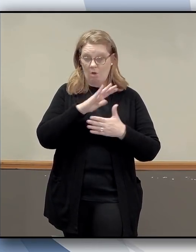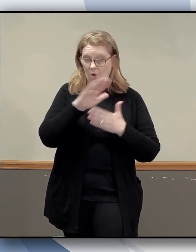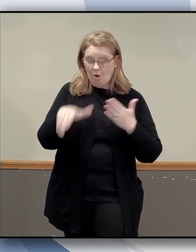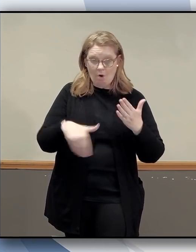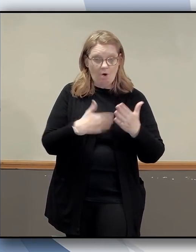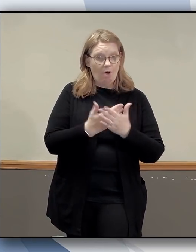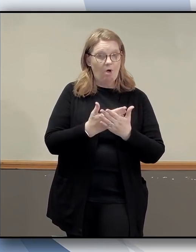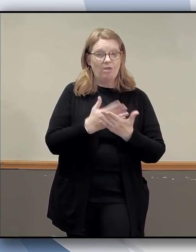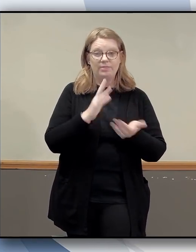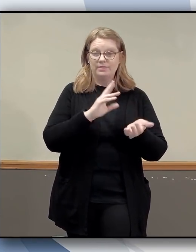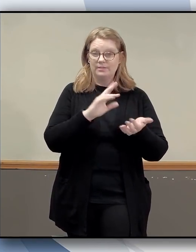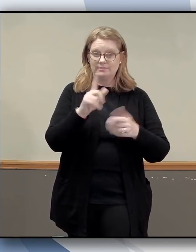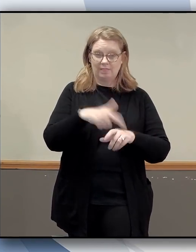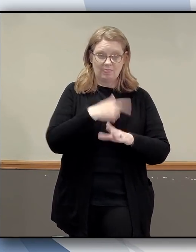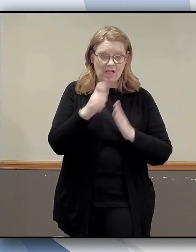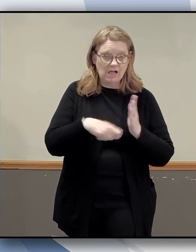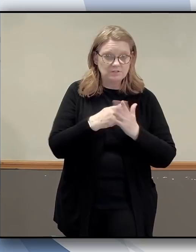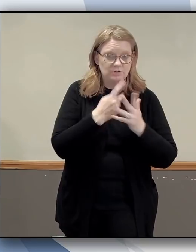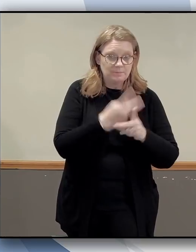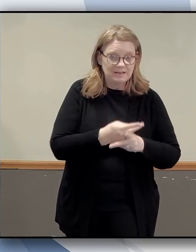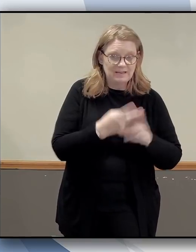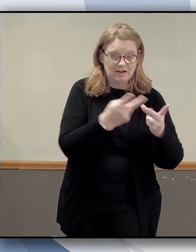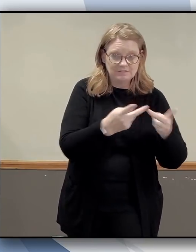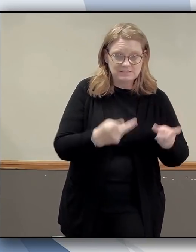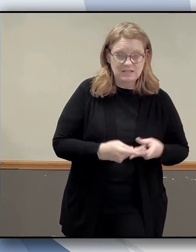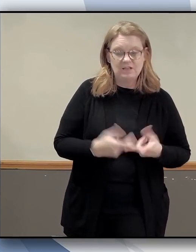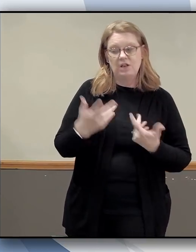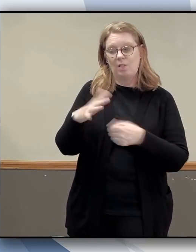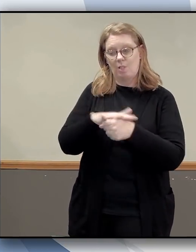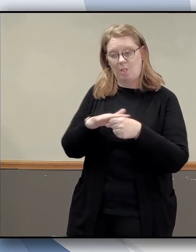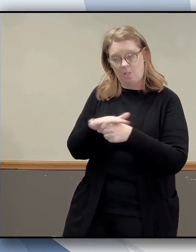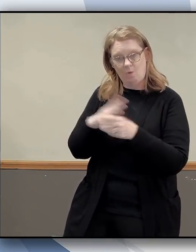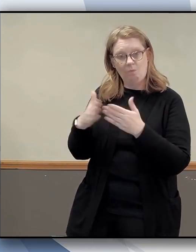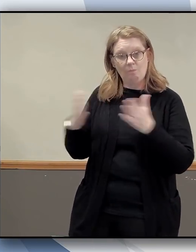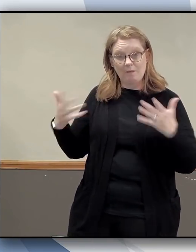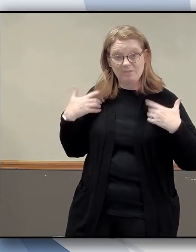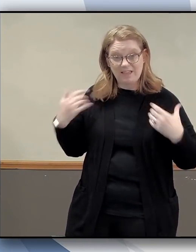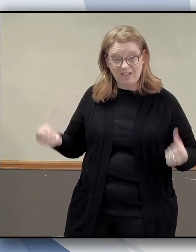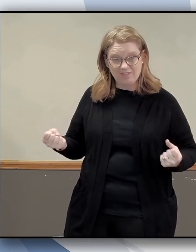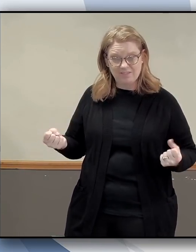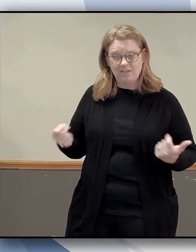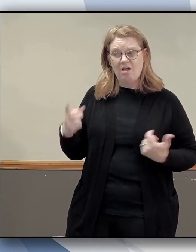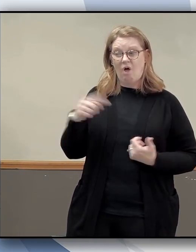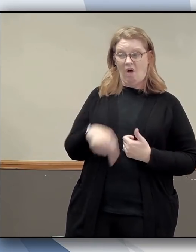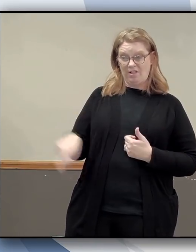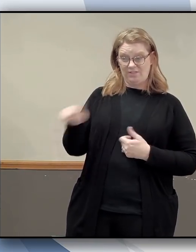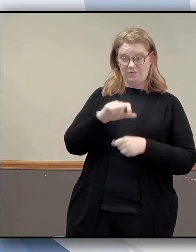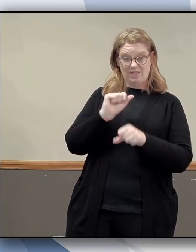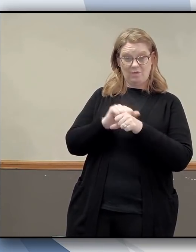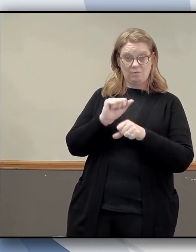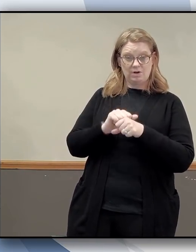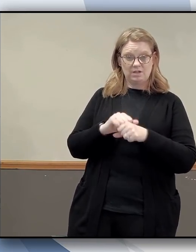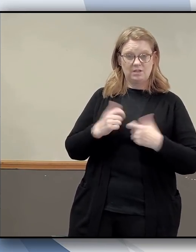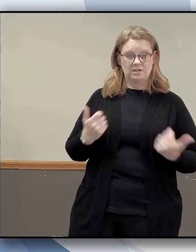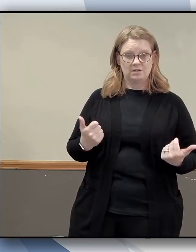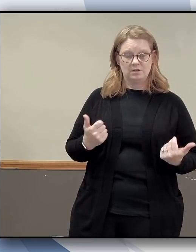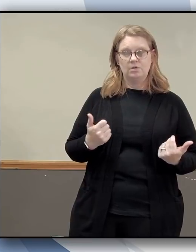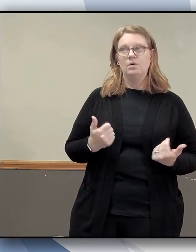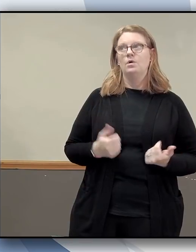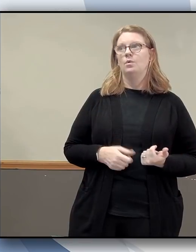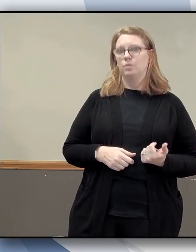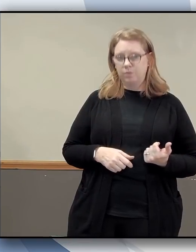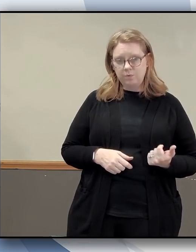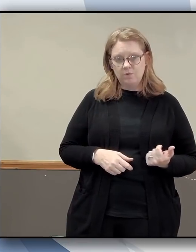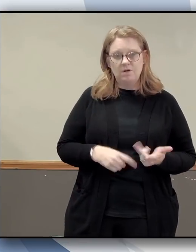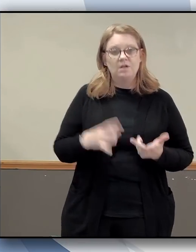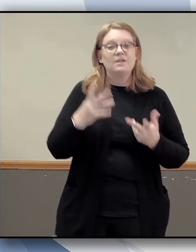care facilities, on behalf of all the local public health, everybody who's working on this, visitation is a key component to